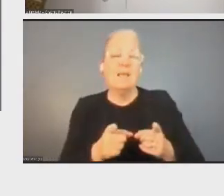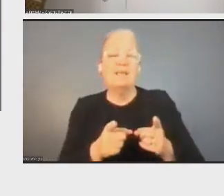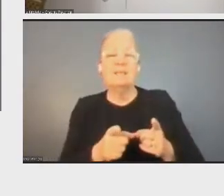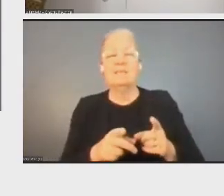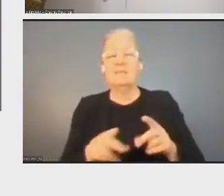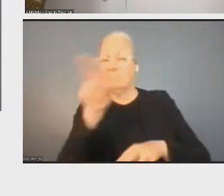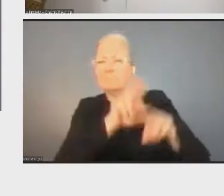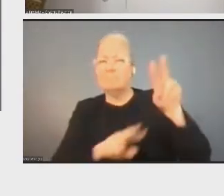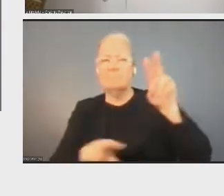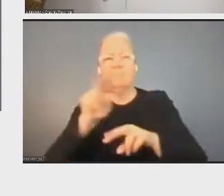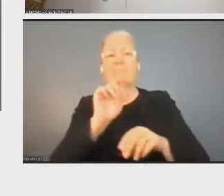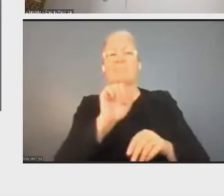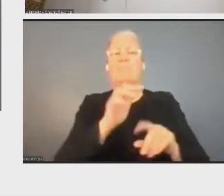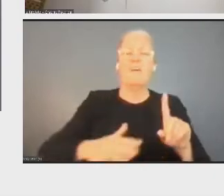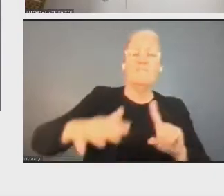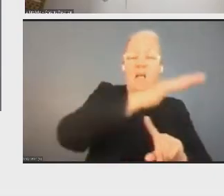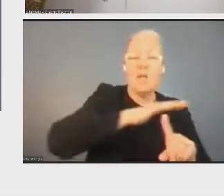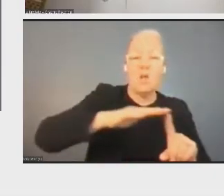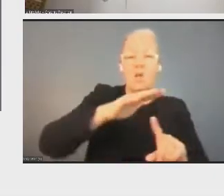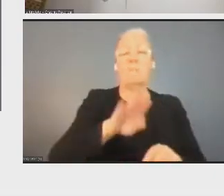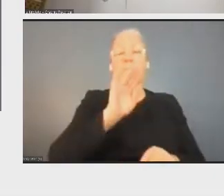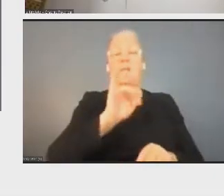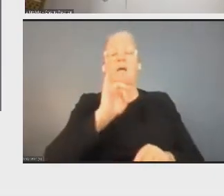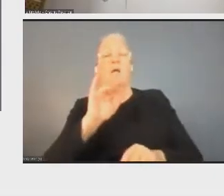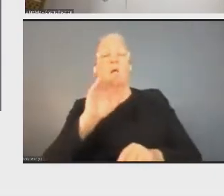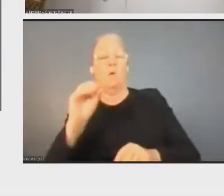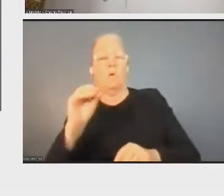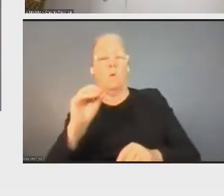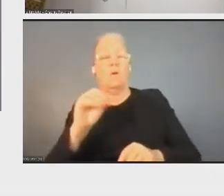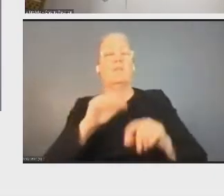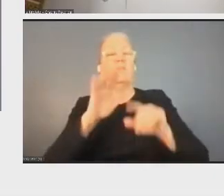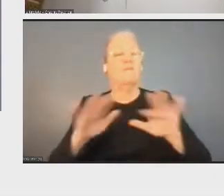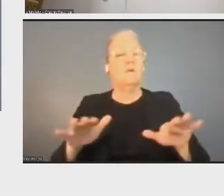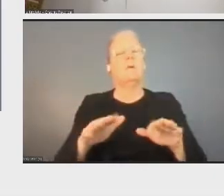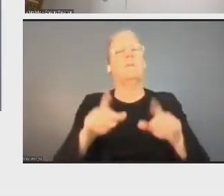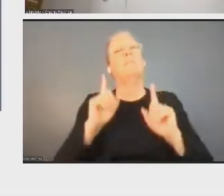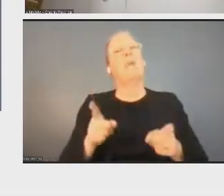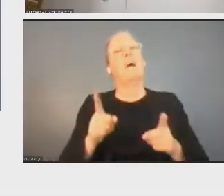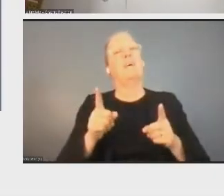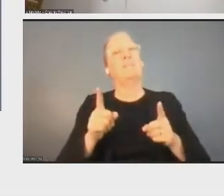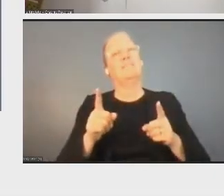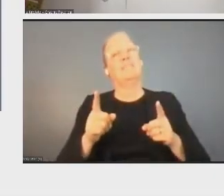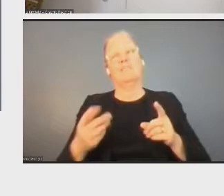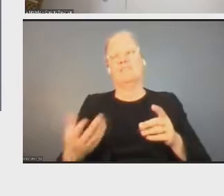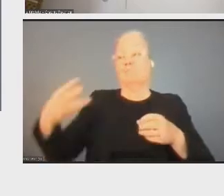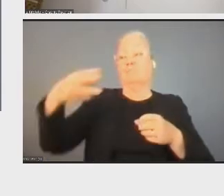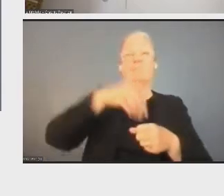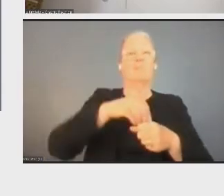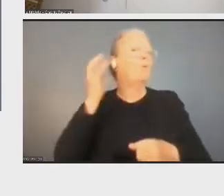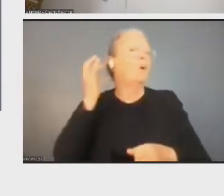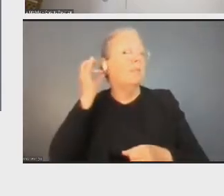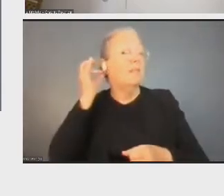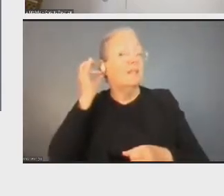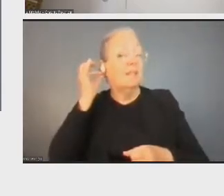and biodiversity are taken without the leadership of women at macro level,